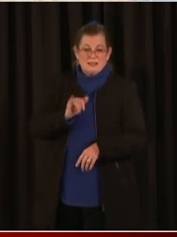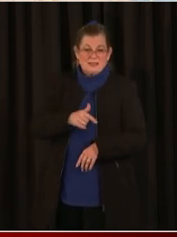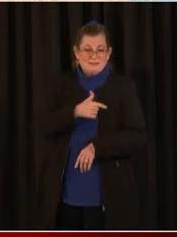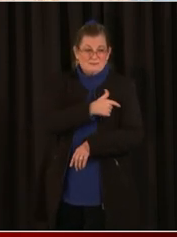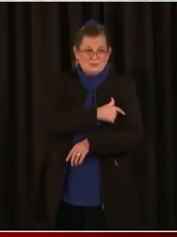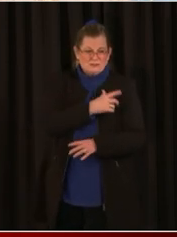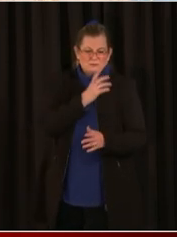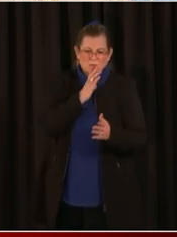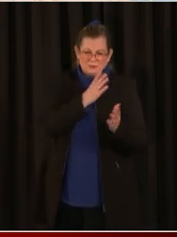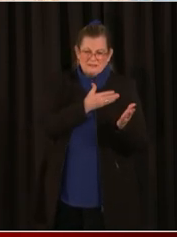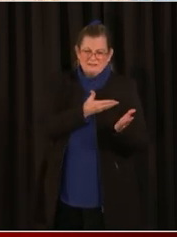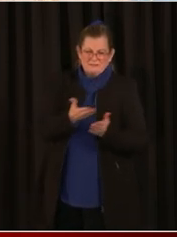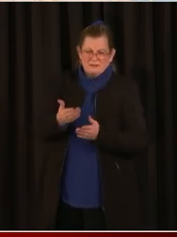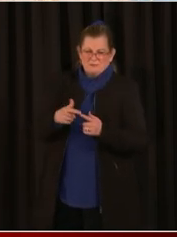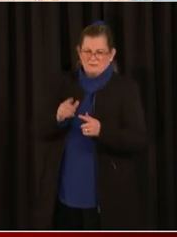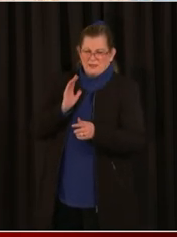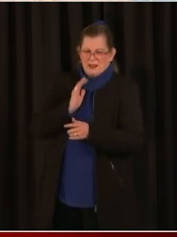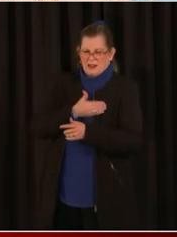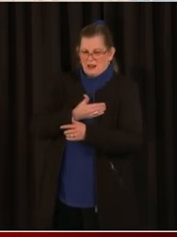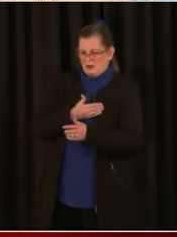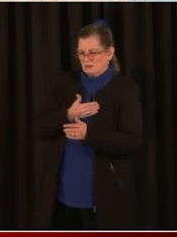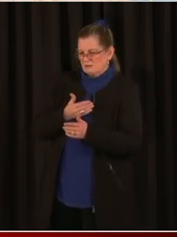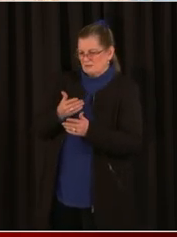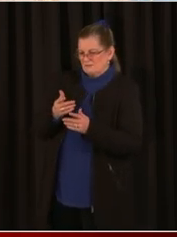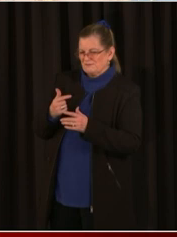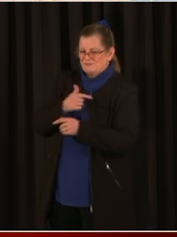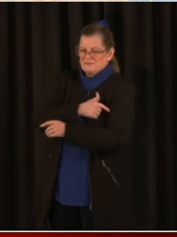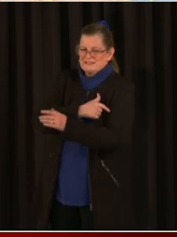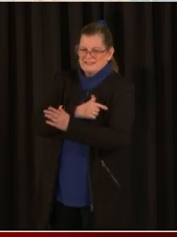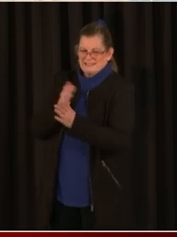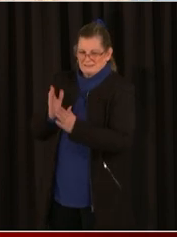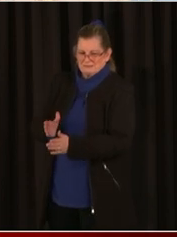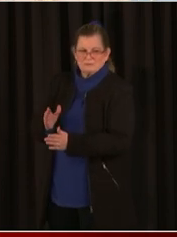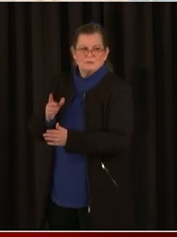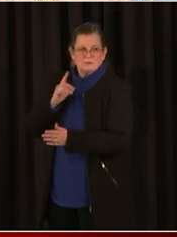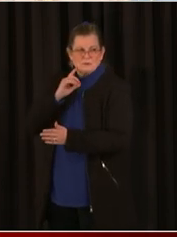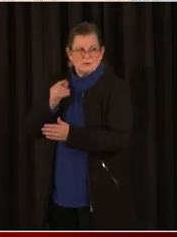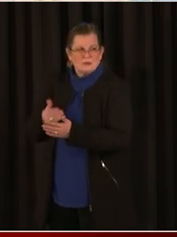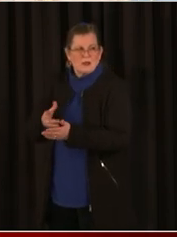being delivered with one of our vaccinators, One Medical.